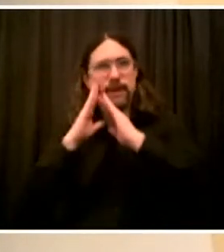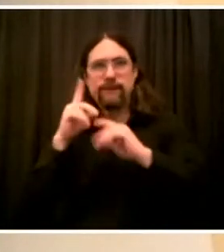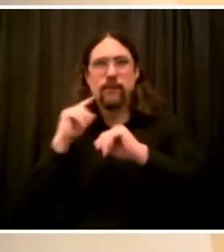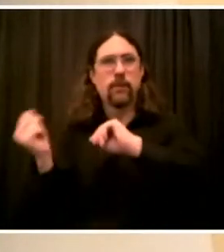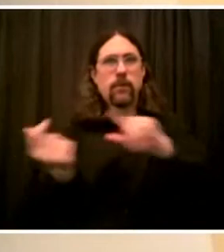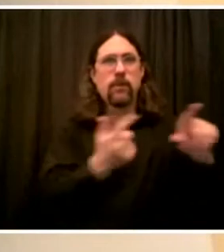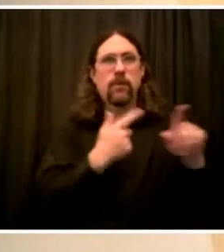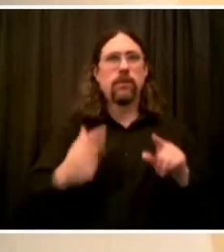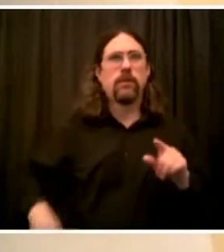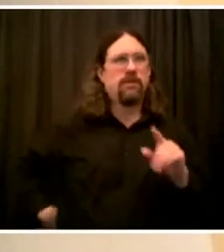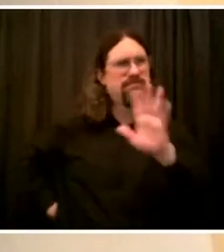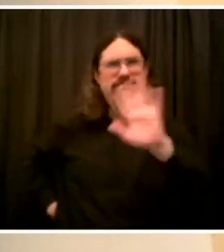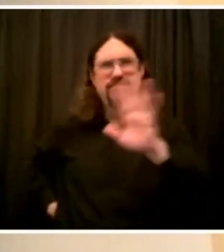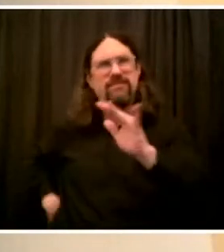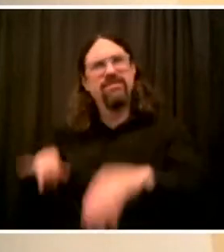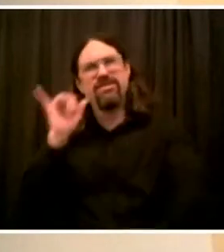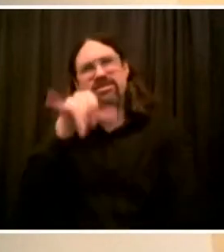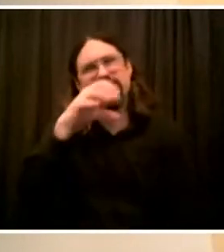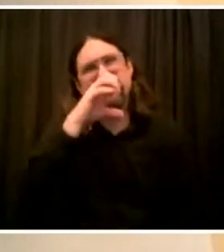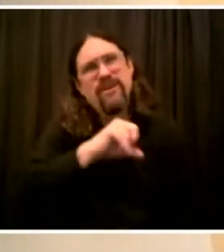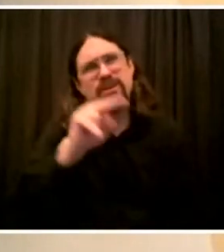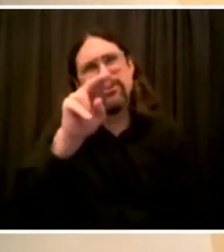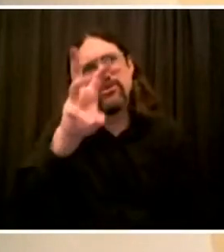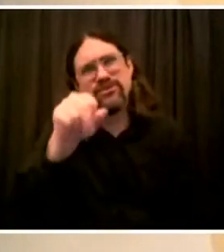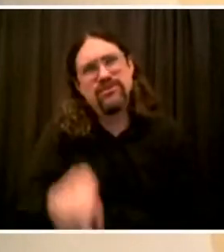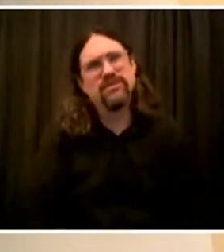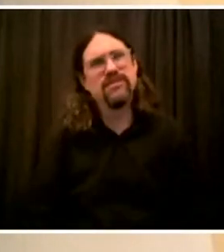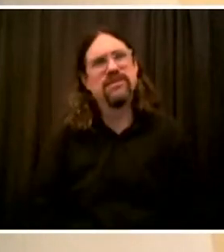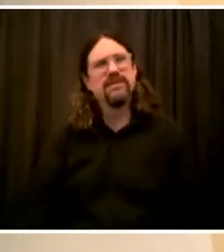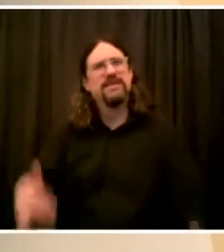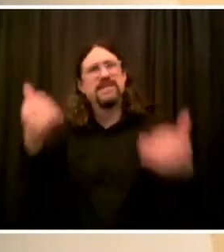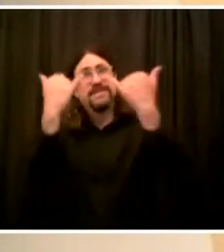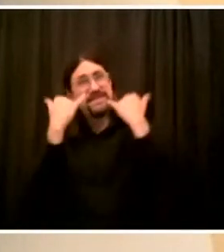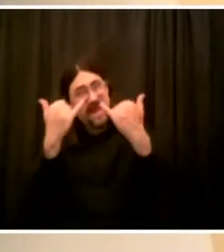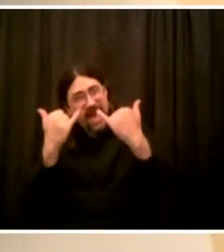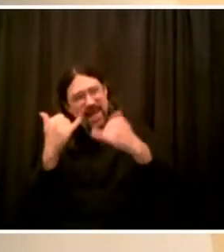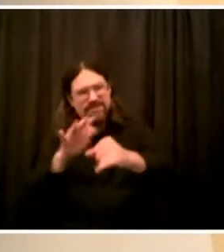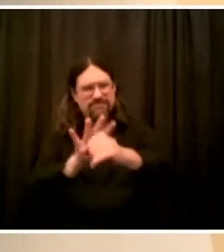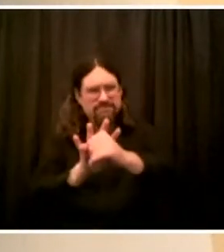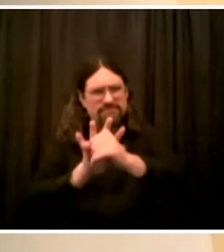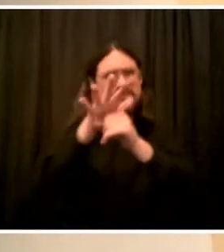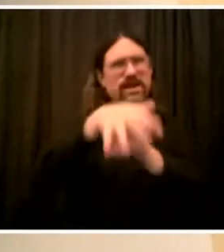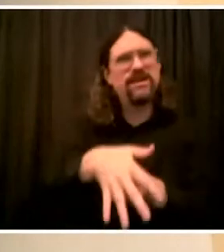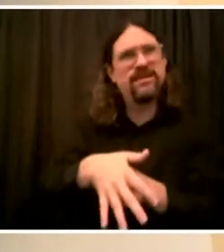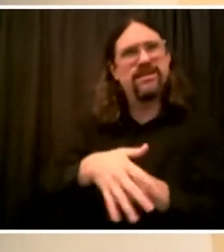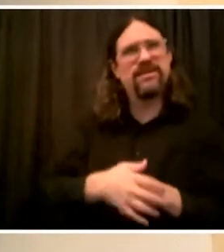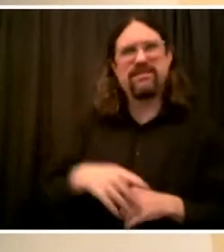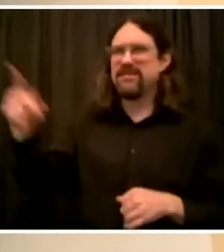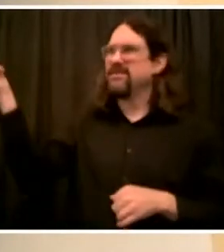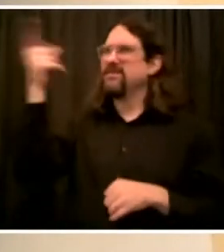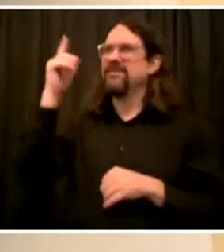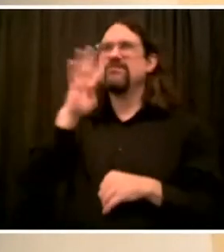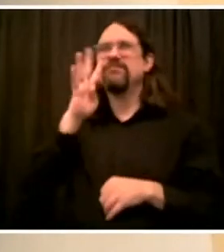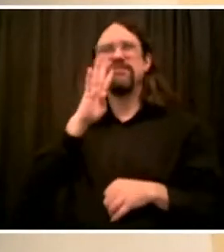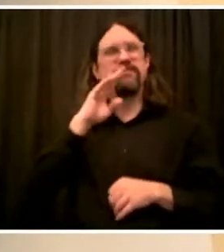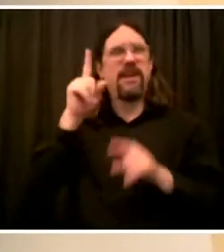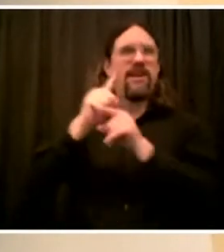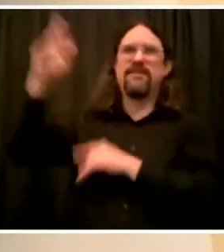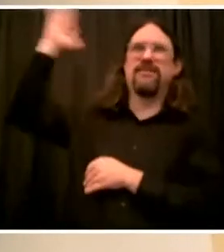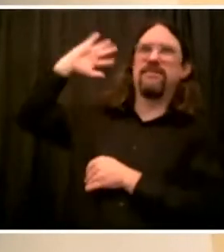clear that this is really hard work, as the mayor said. And to have someone on a subway platform accept